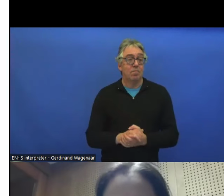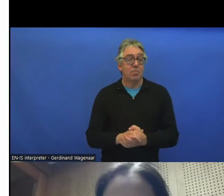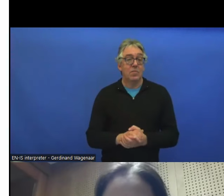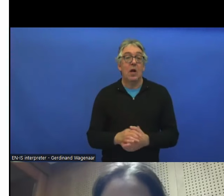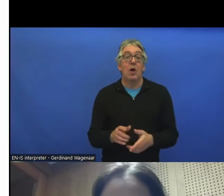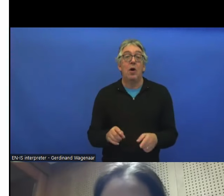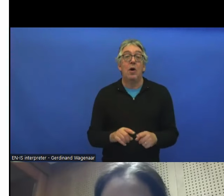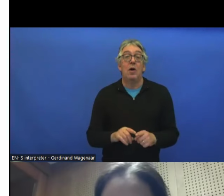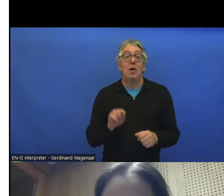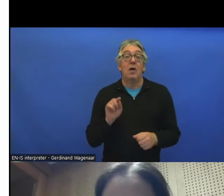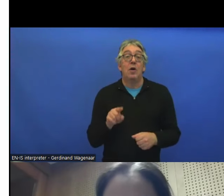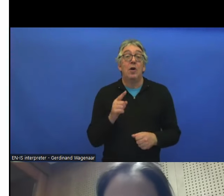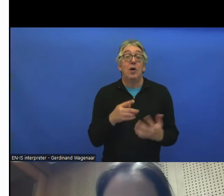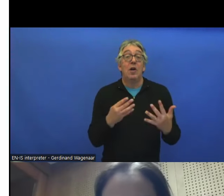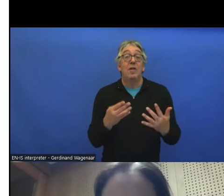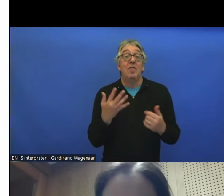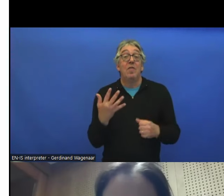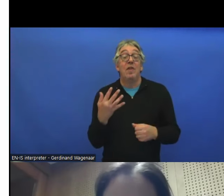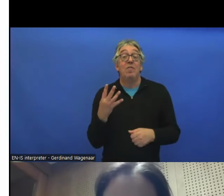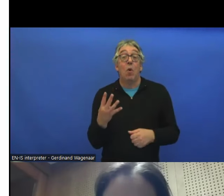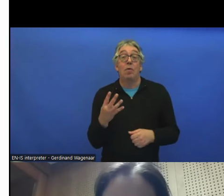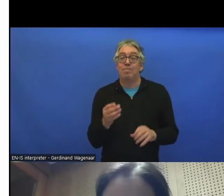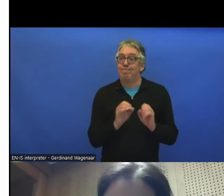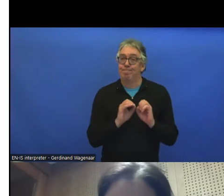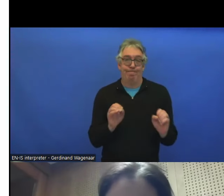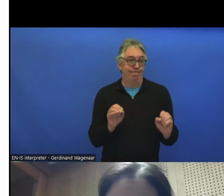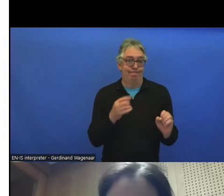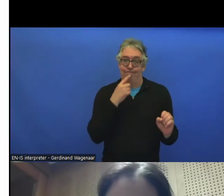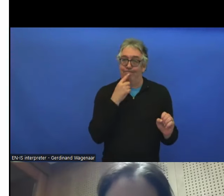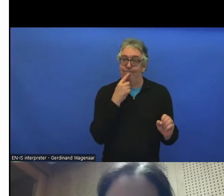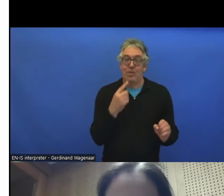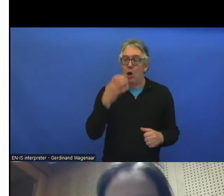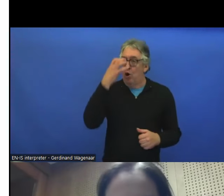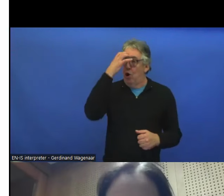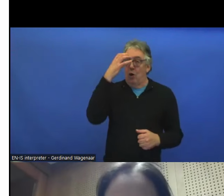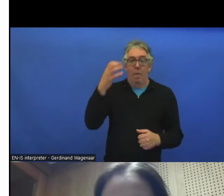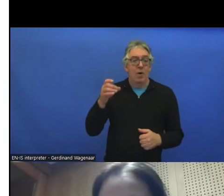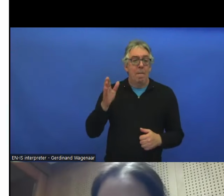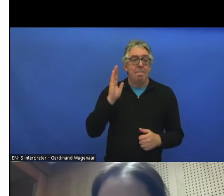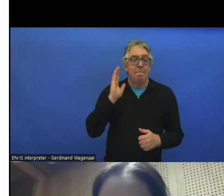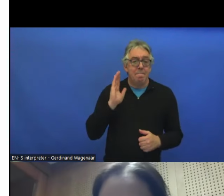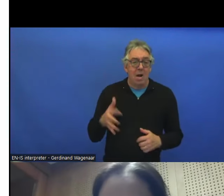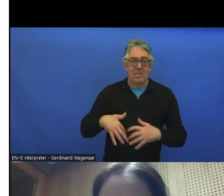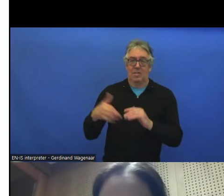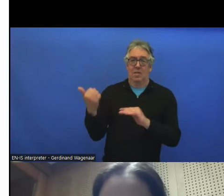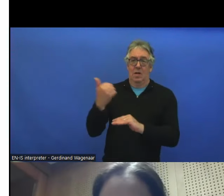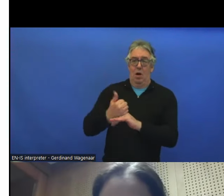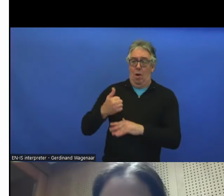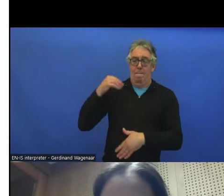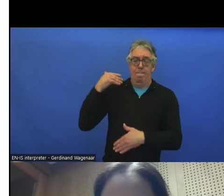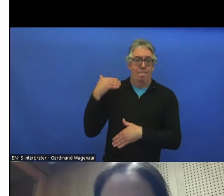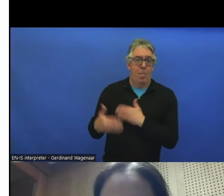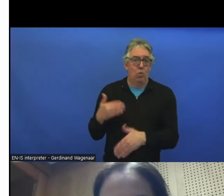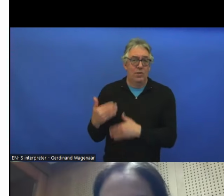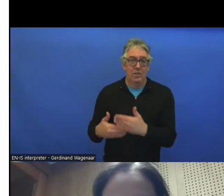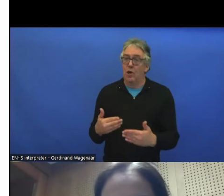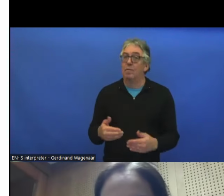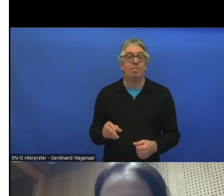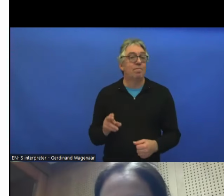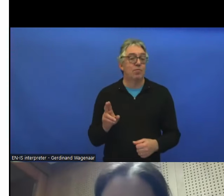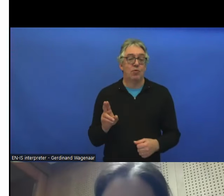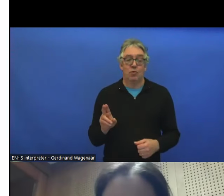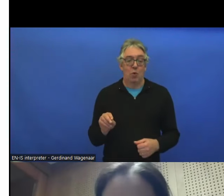specific obligation for states to establish a determination procedure, but there is an implicit obligation, because